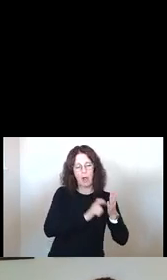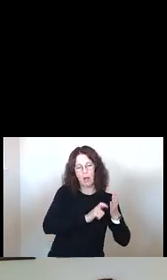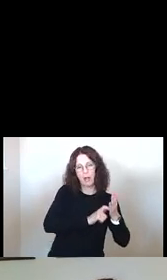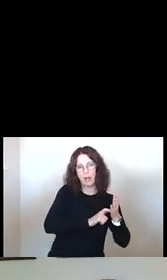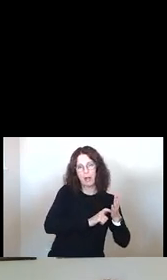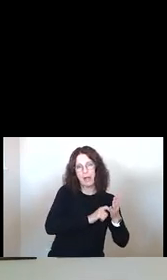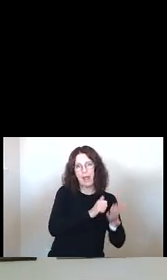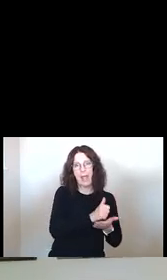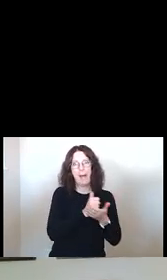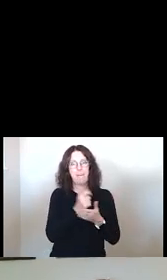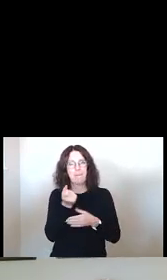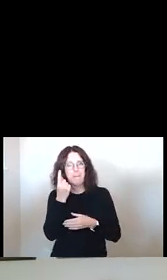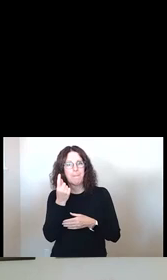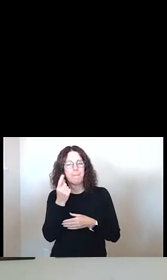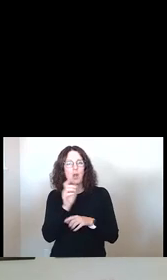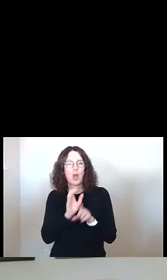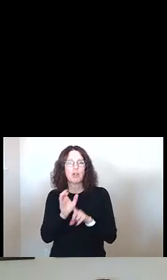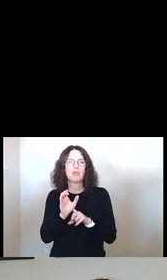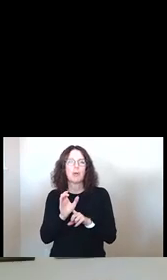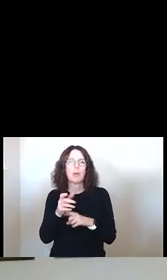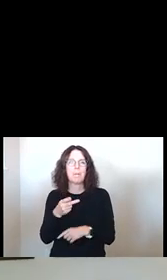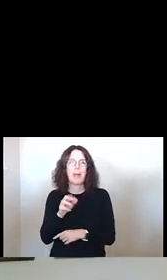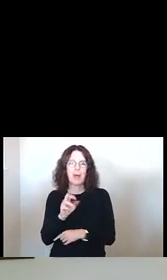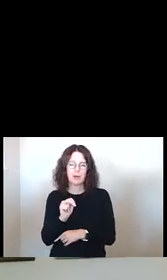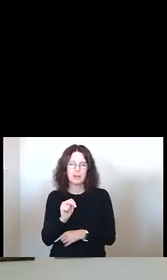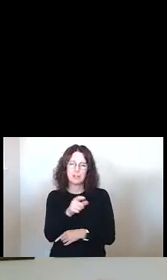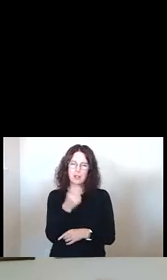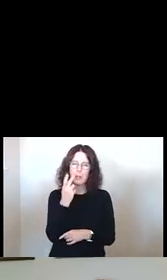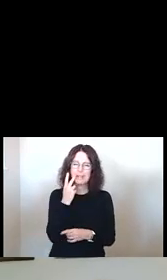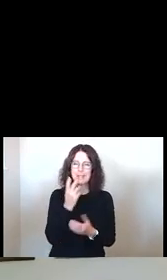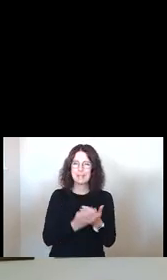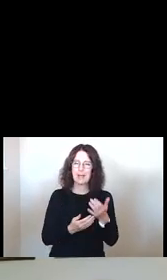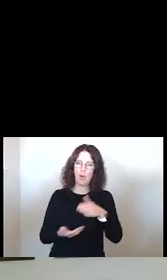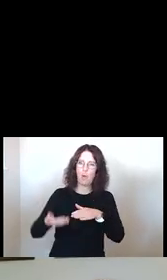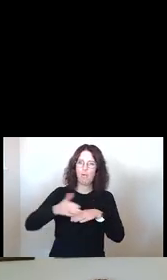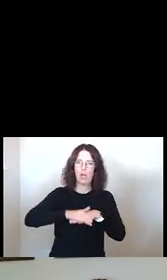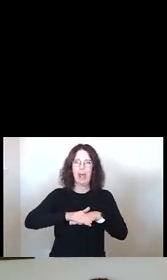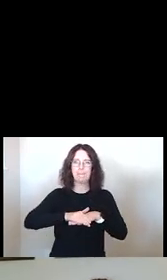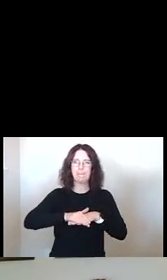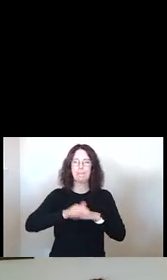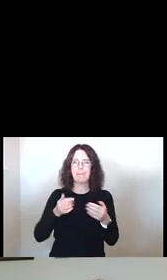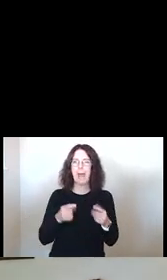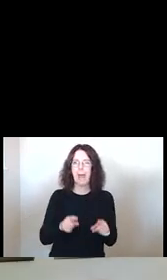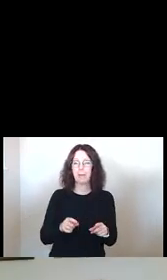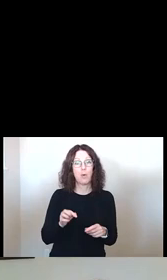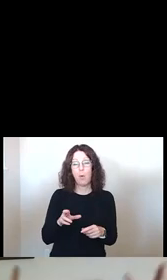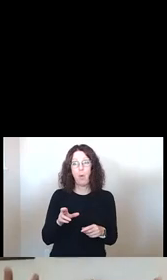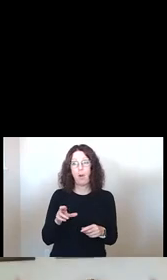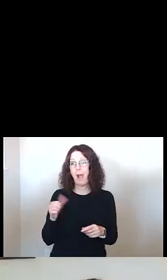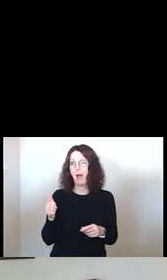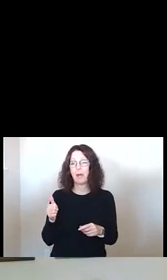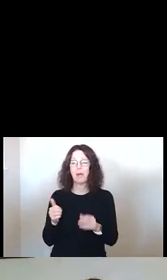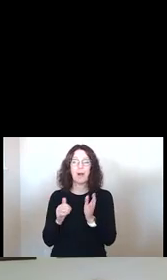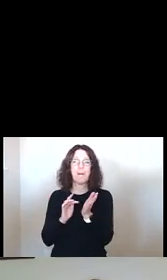cultural patterns. So we actually get quite a bit of overlap here, and other subfields like medical anthropology that pulls